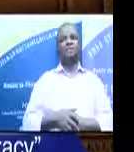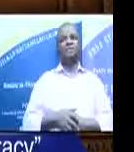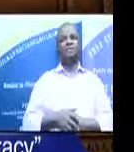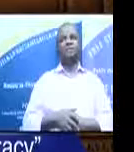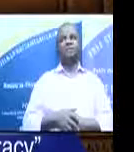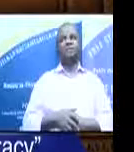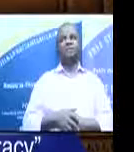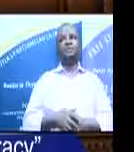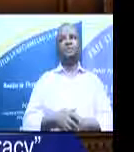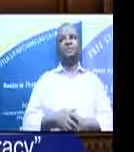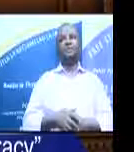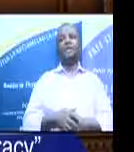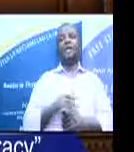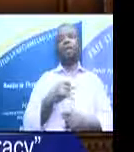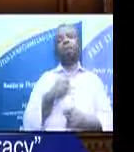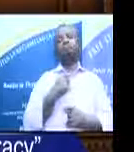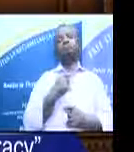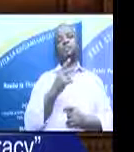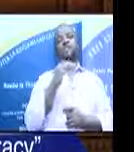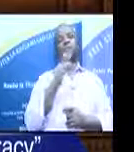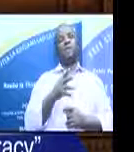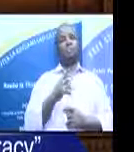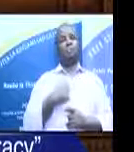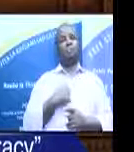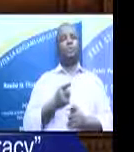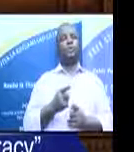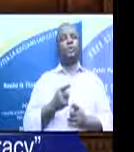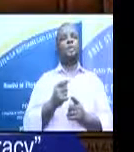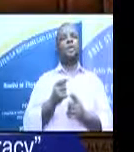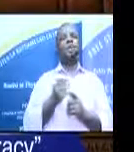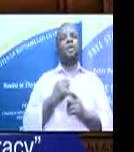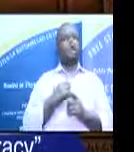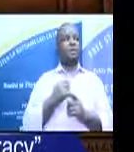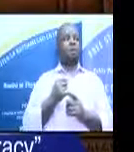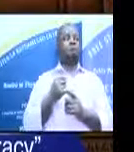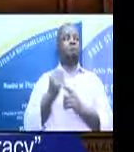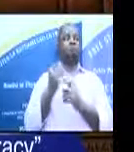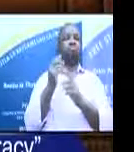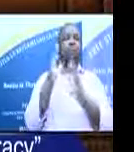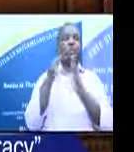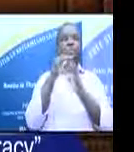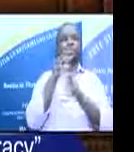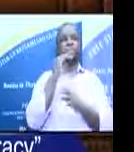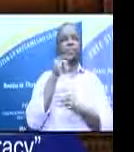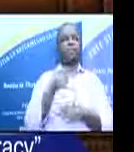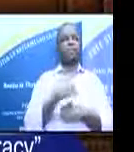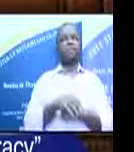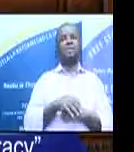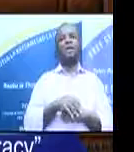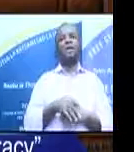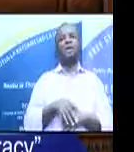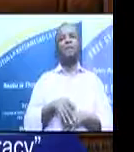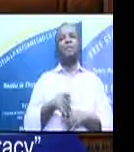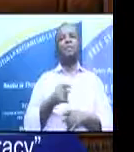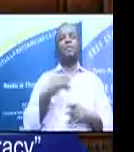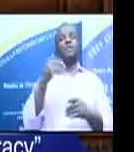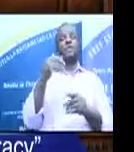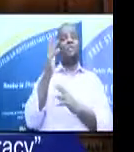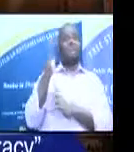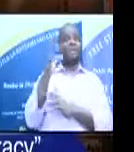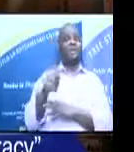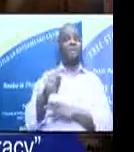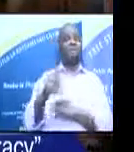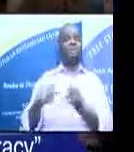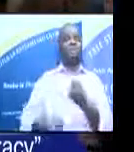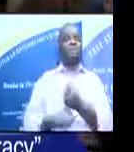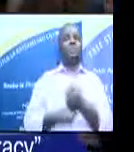Yes, Honorable Speaker, we commend the budget vote in its current form and pledge to ensure that it